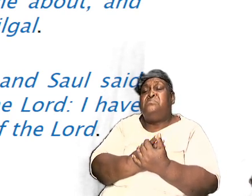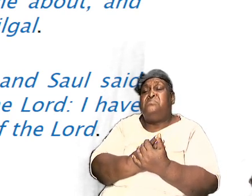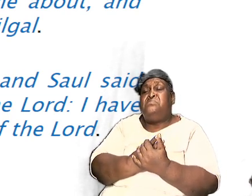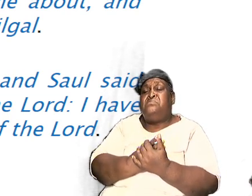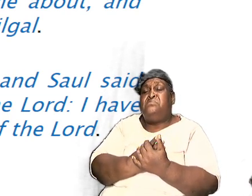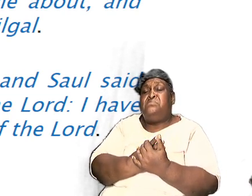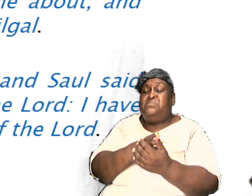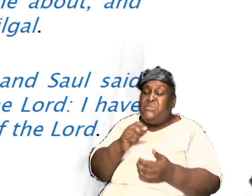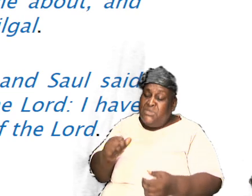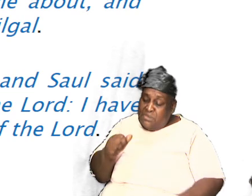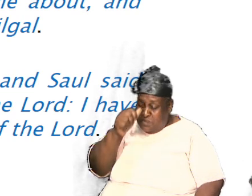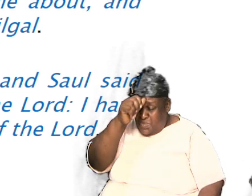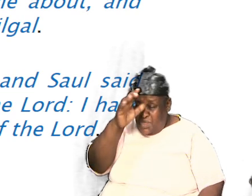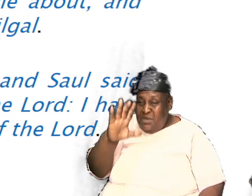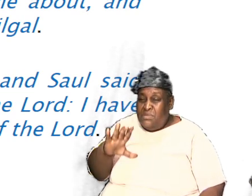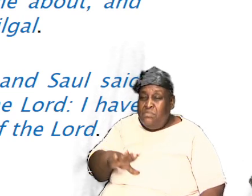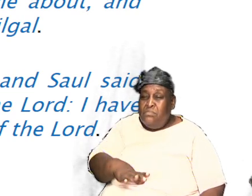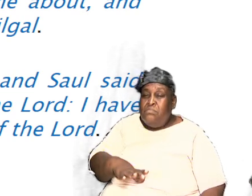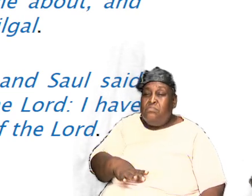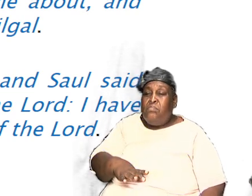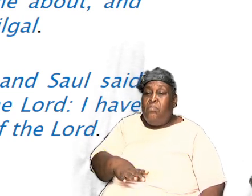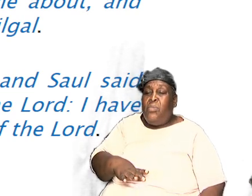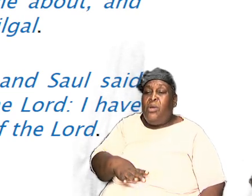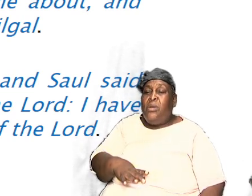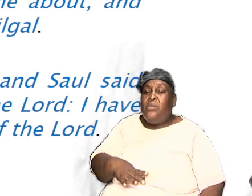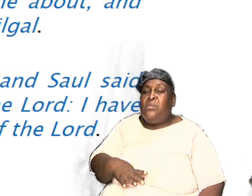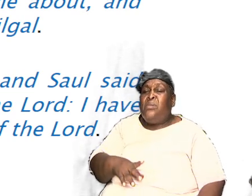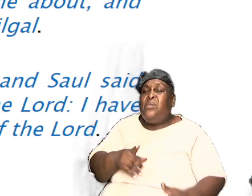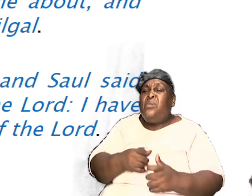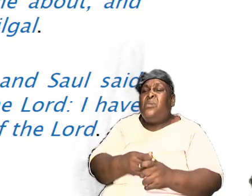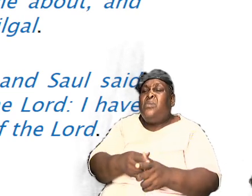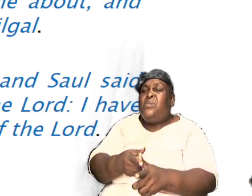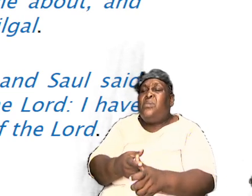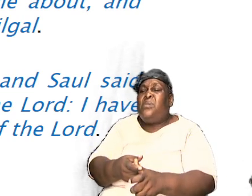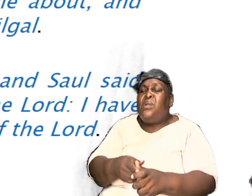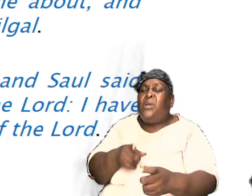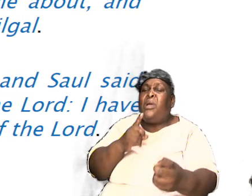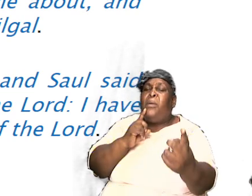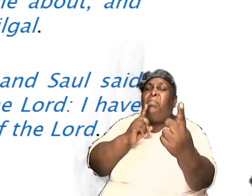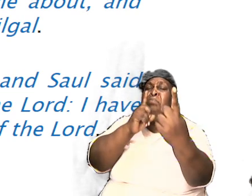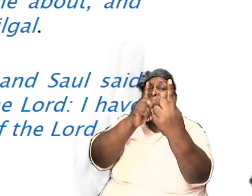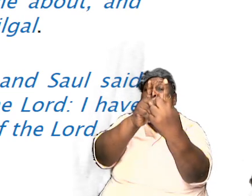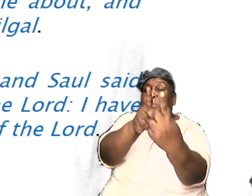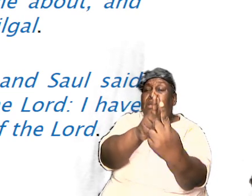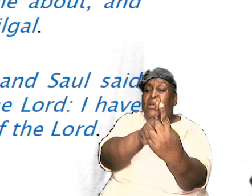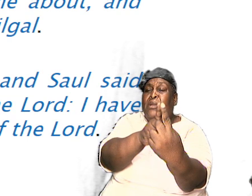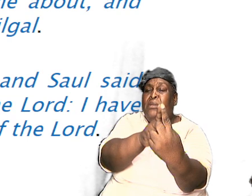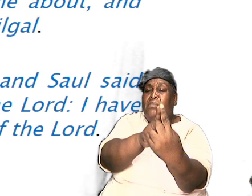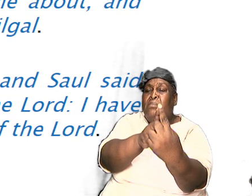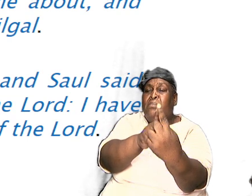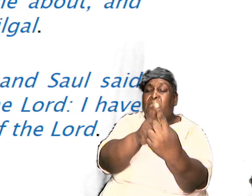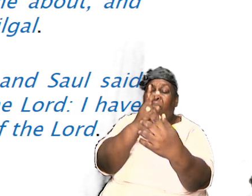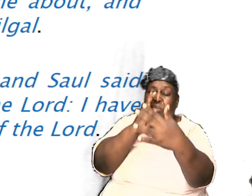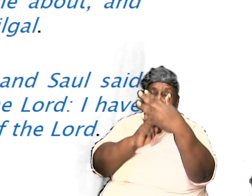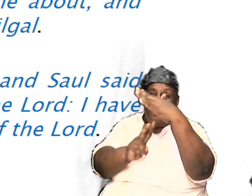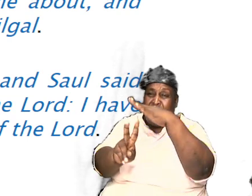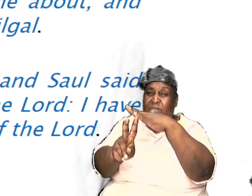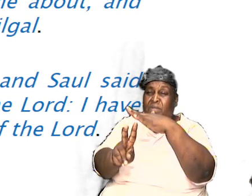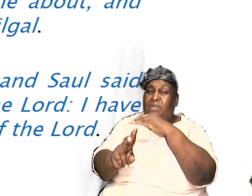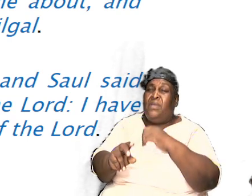And this man ran out of Jesus and he met the prophet and he said, Prophet, I